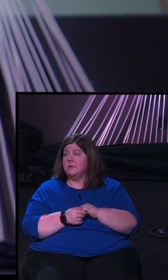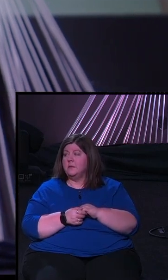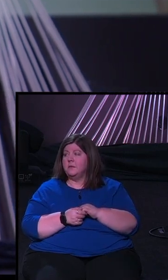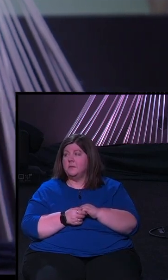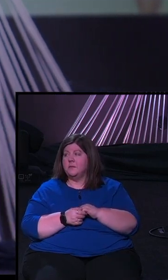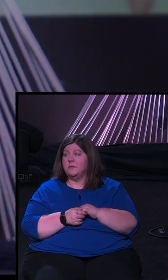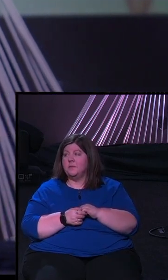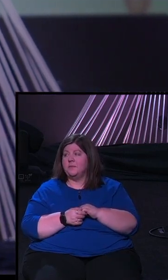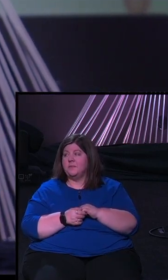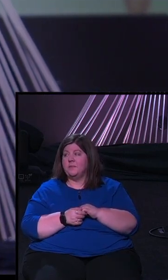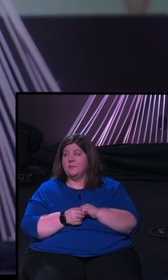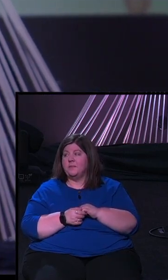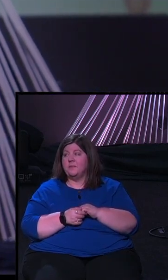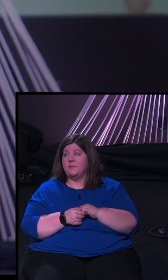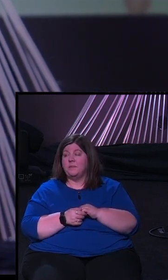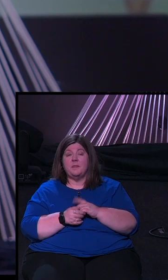The last one,